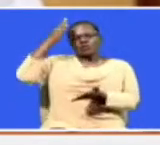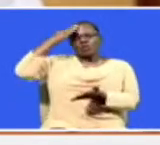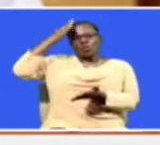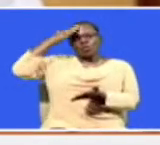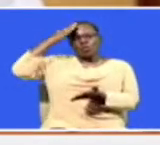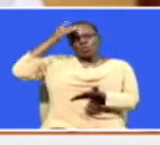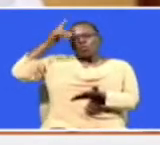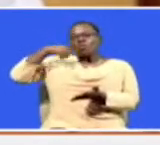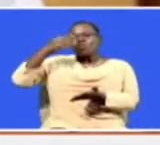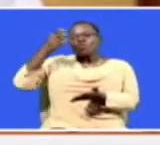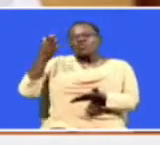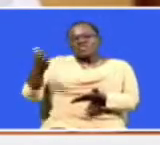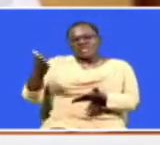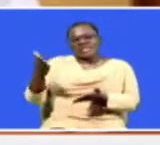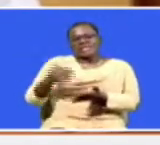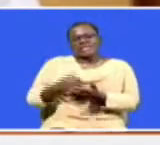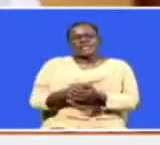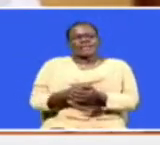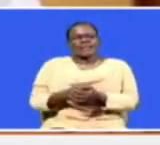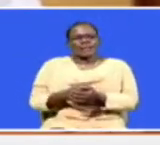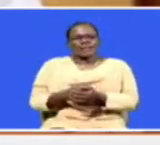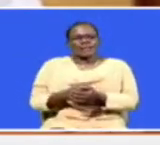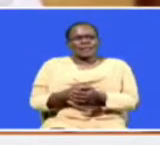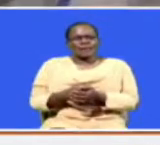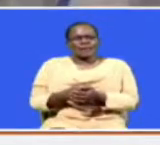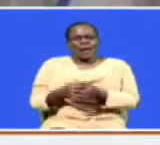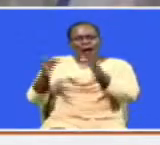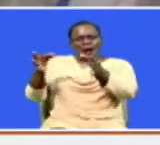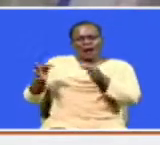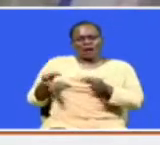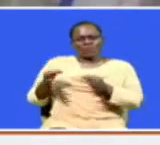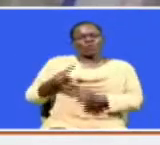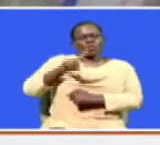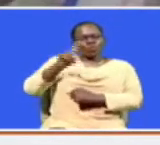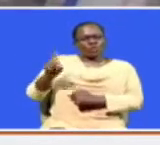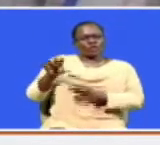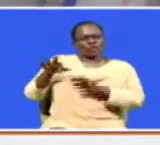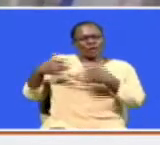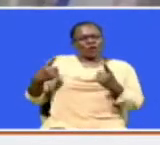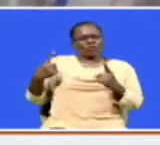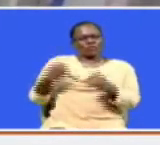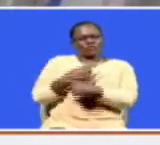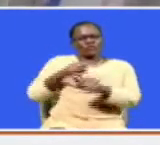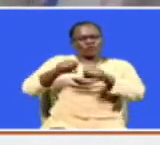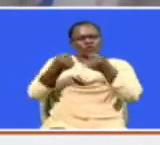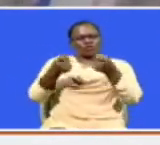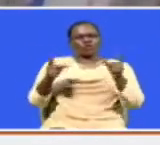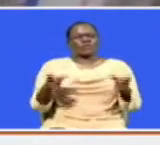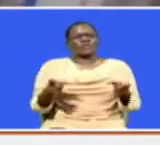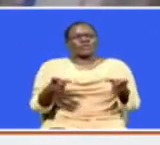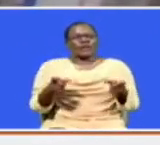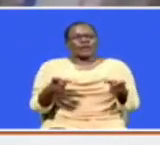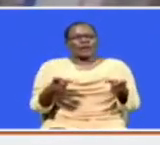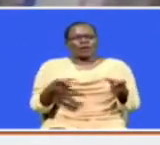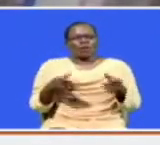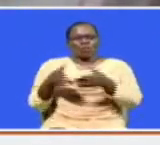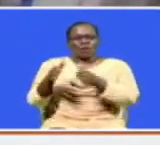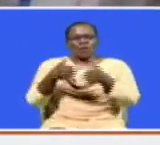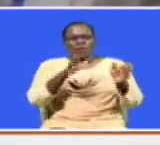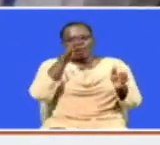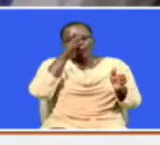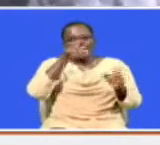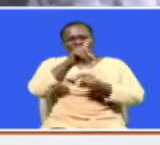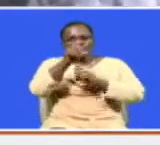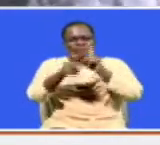identify the registration details around this account. Questions as to how different social media platforms have been an avenue of exam